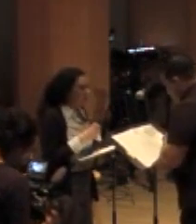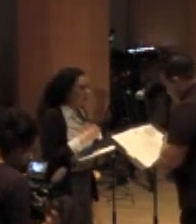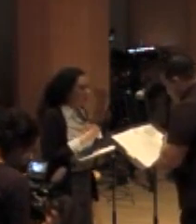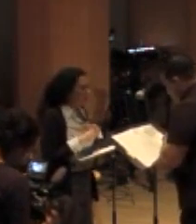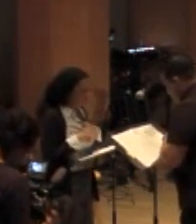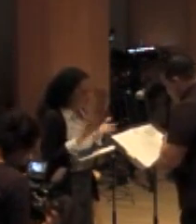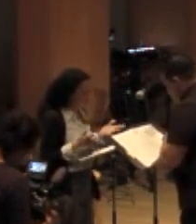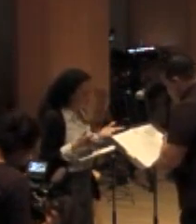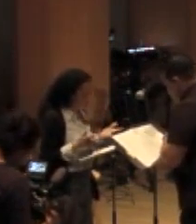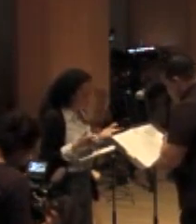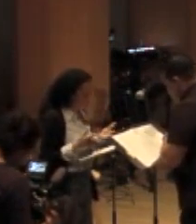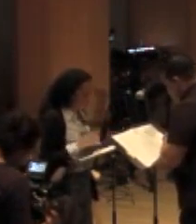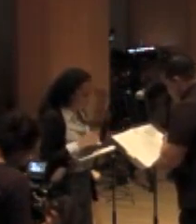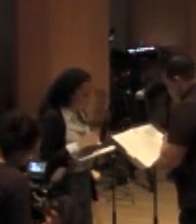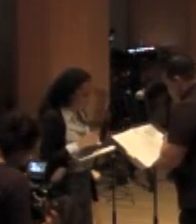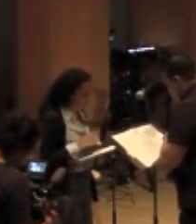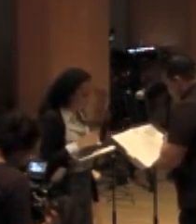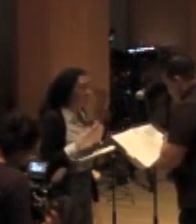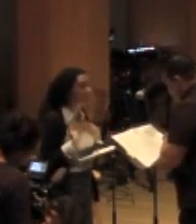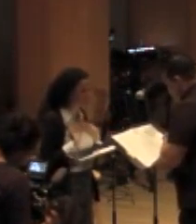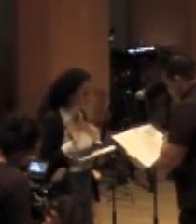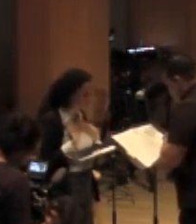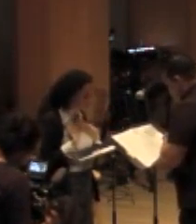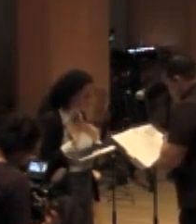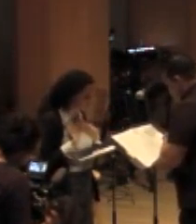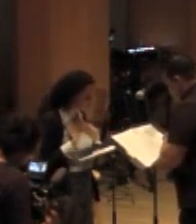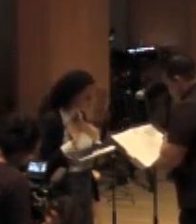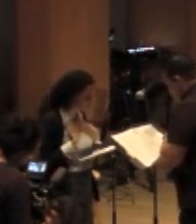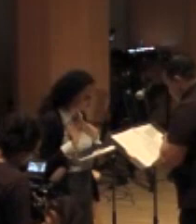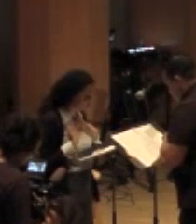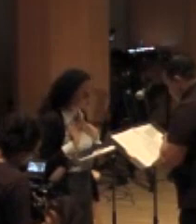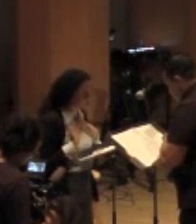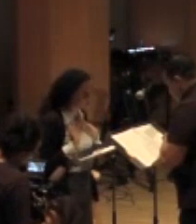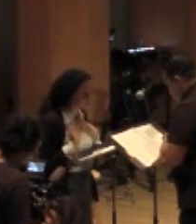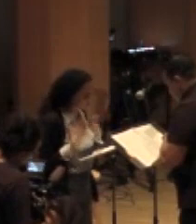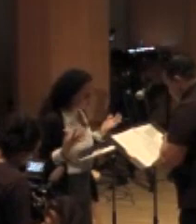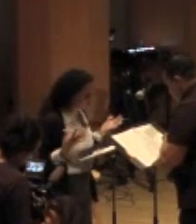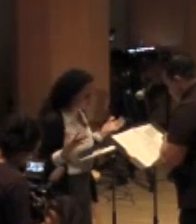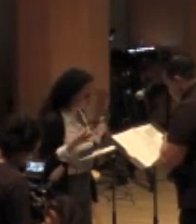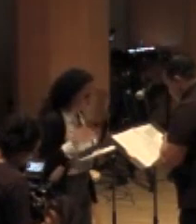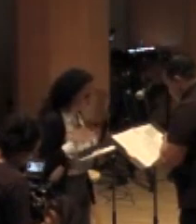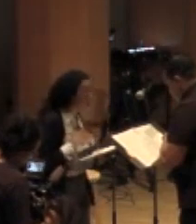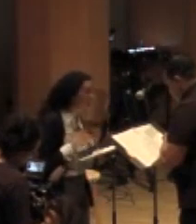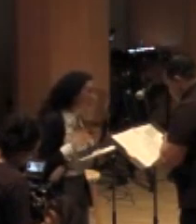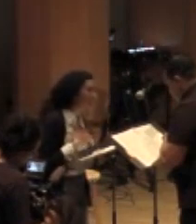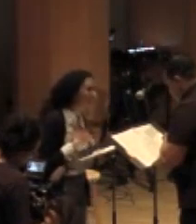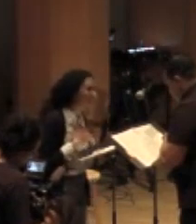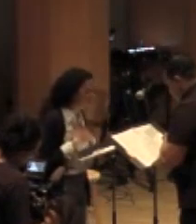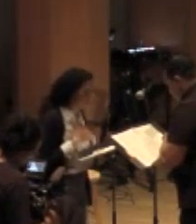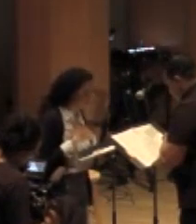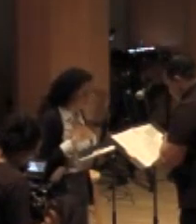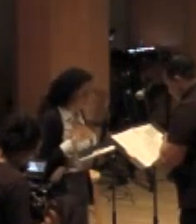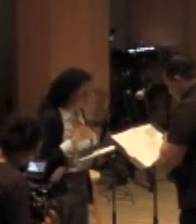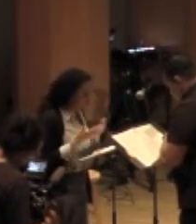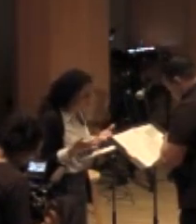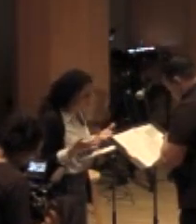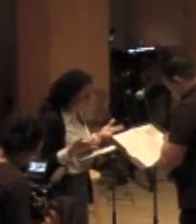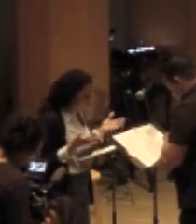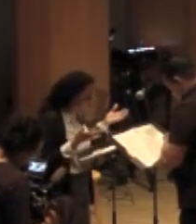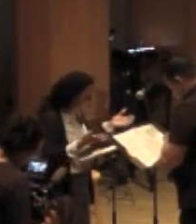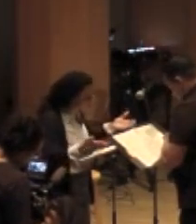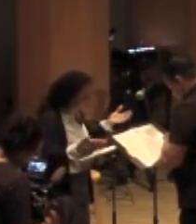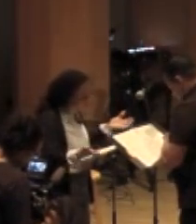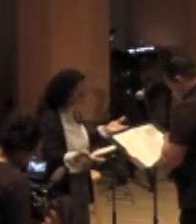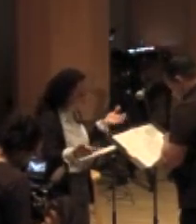go but you don't like it here is there something wrong with me don't you like being with me what is